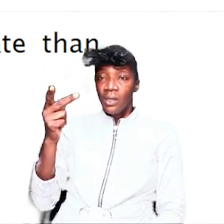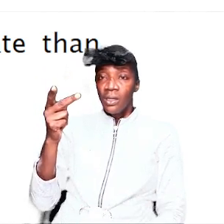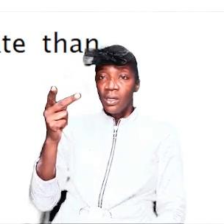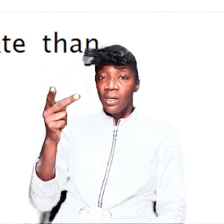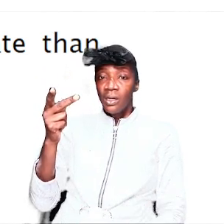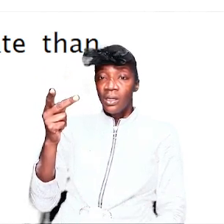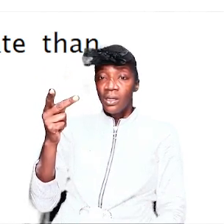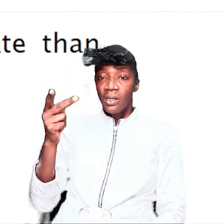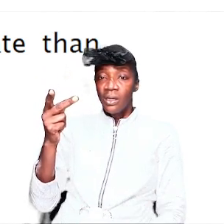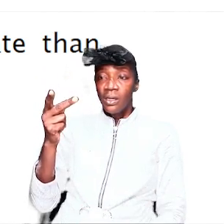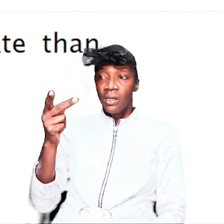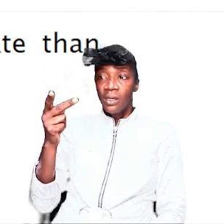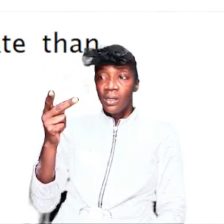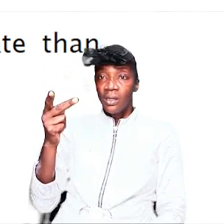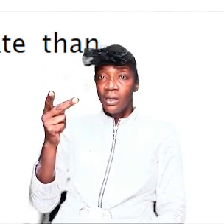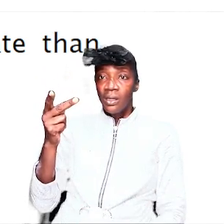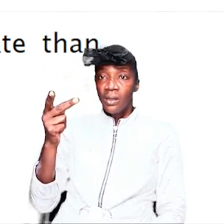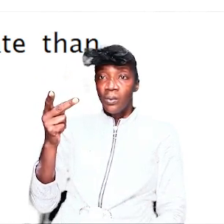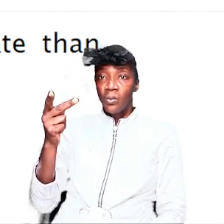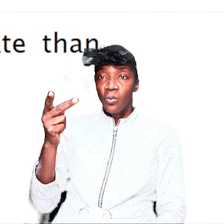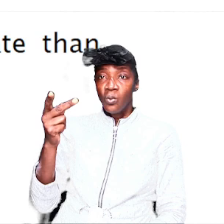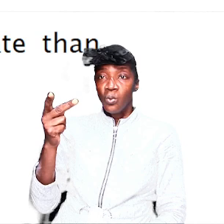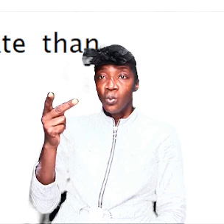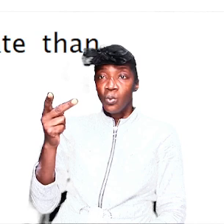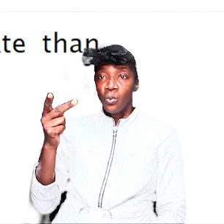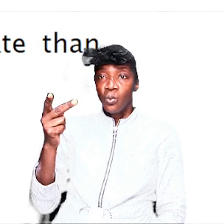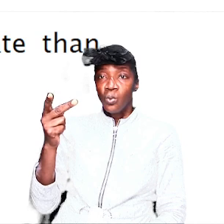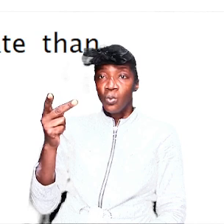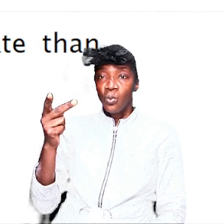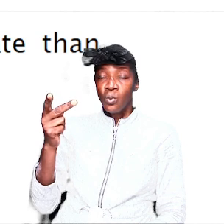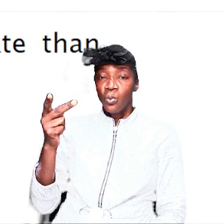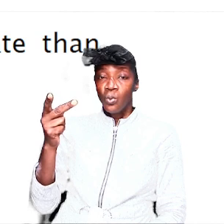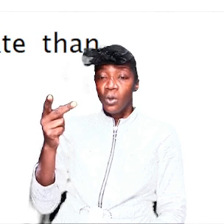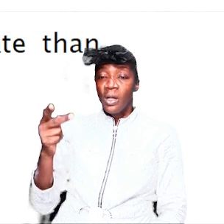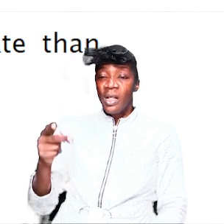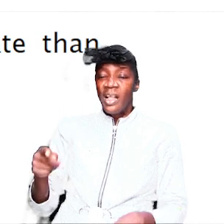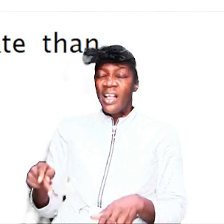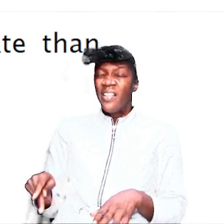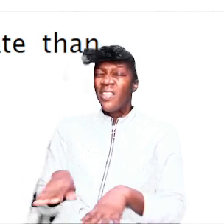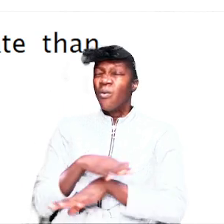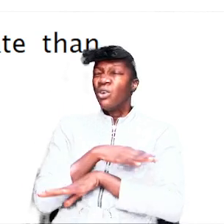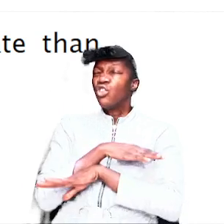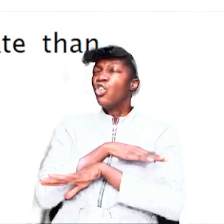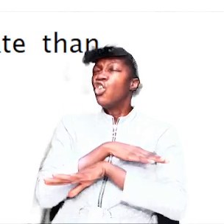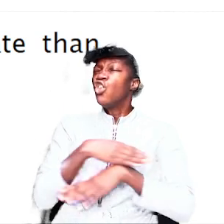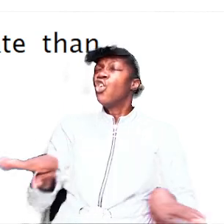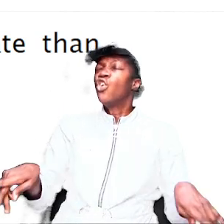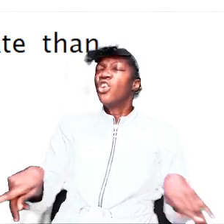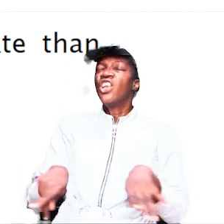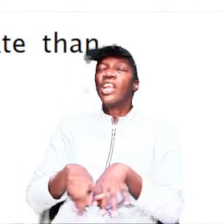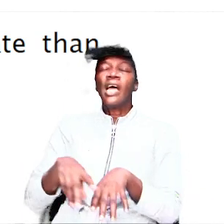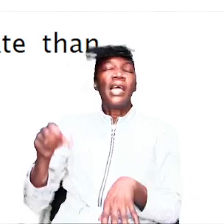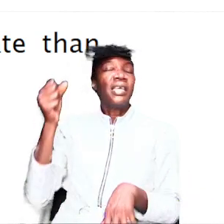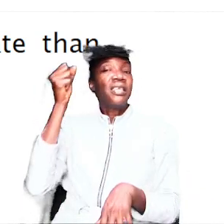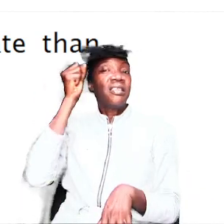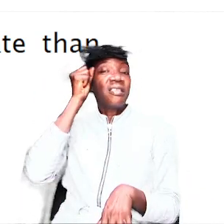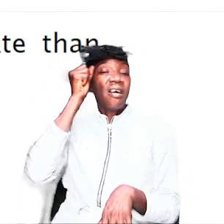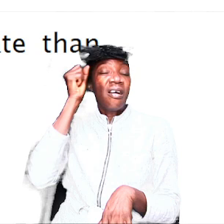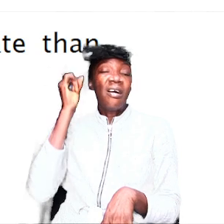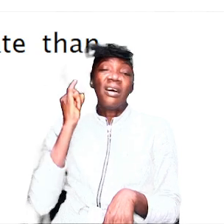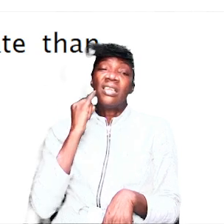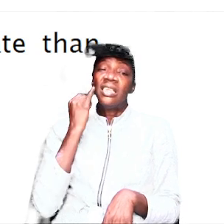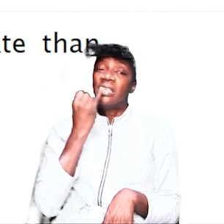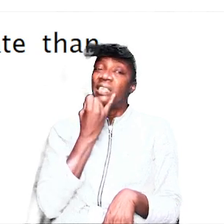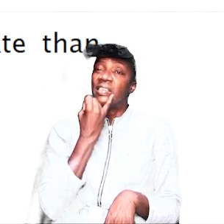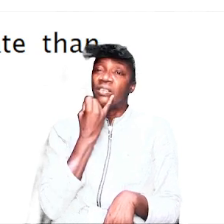this point that I'm saying now is that there was none like him, right, in all Israel. So this was the